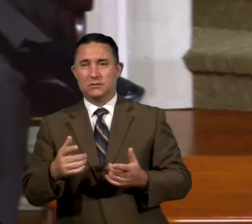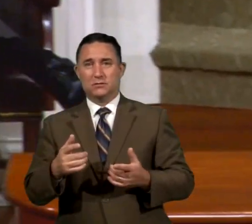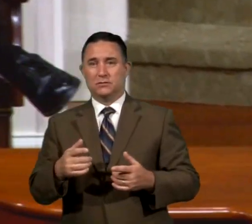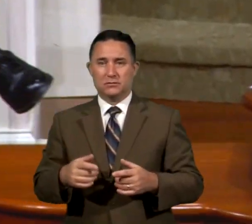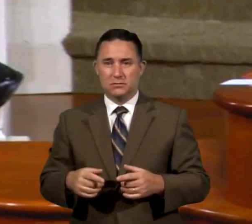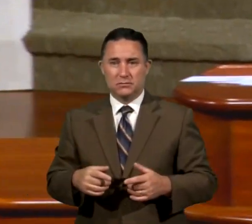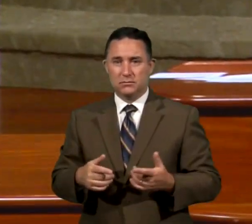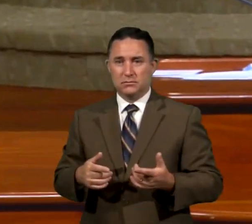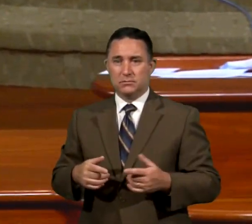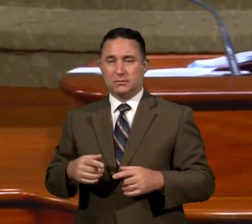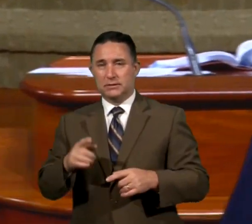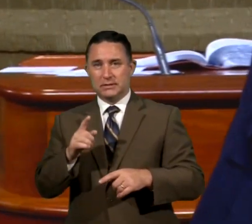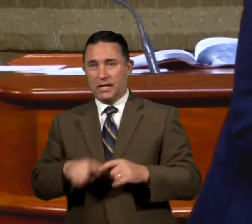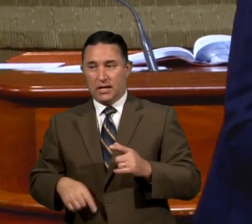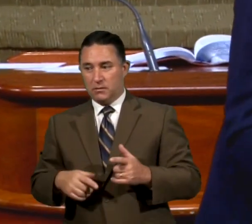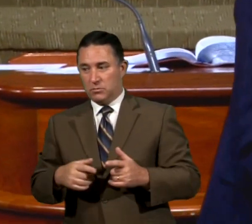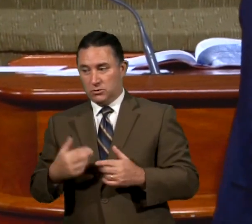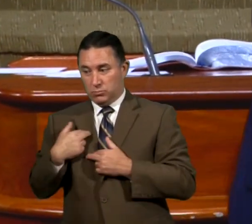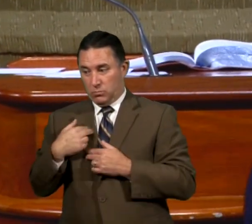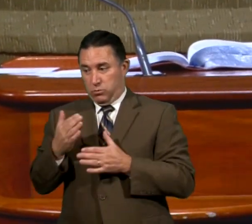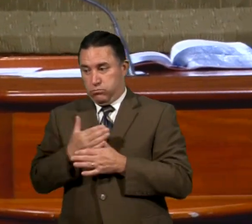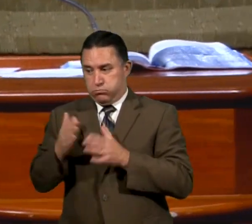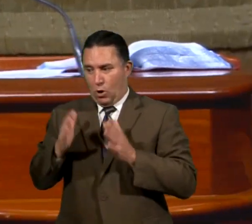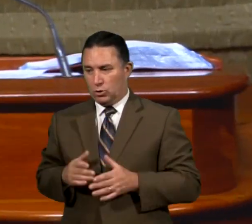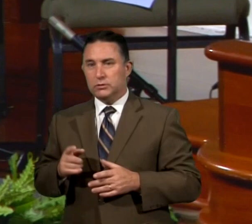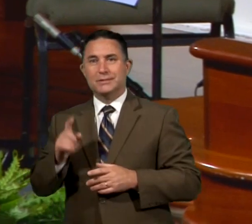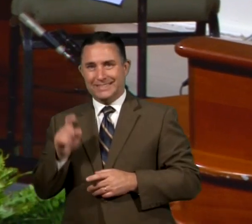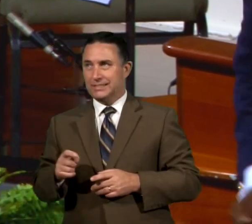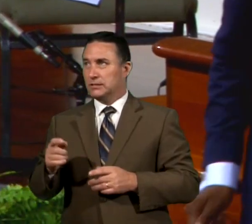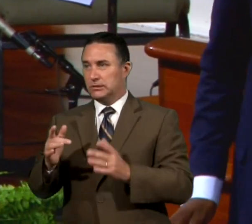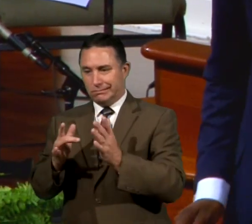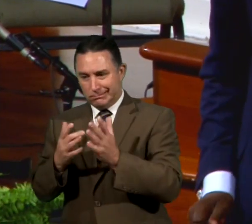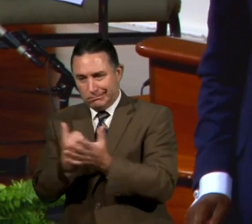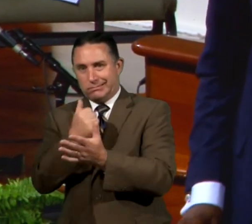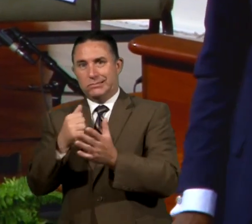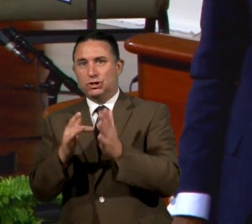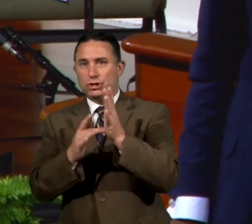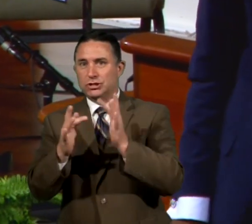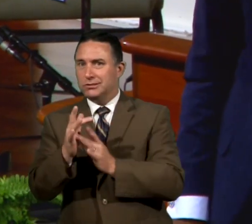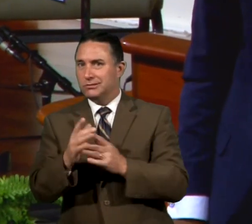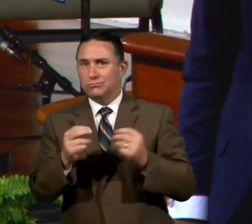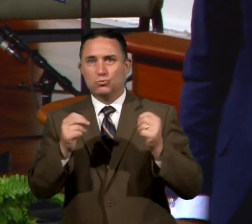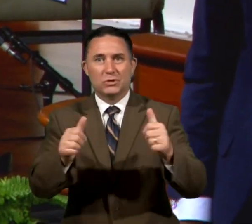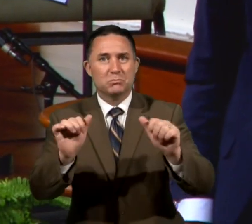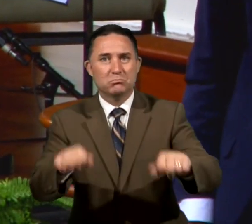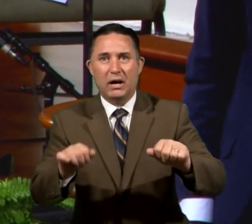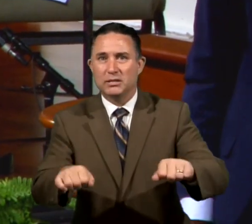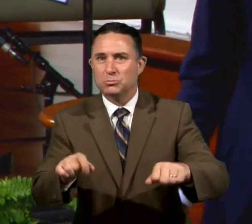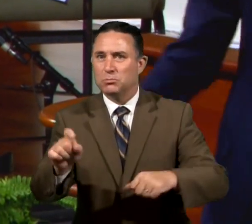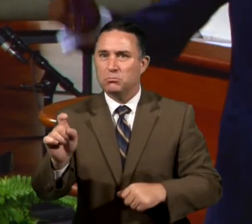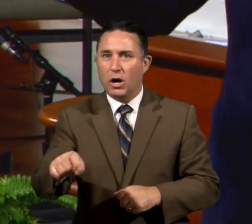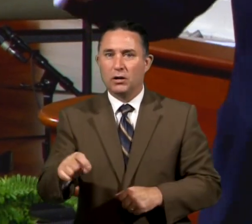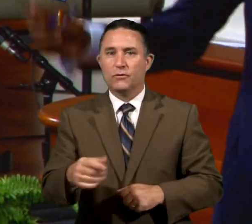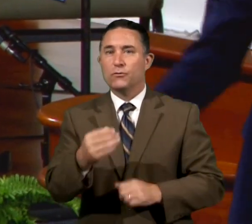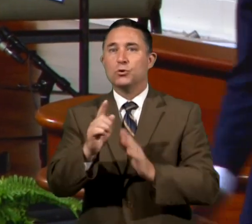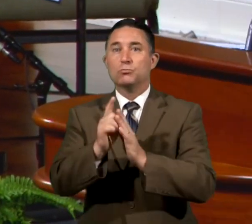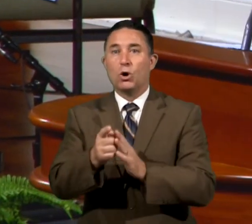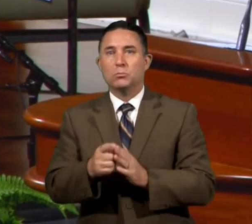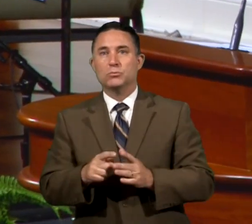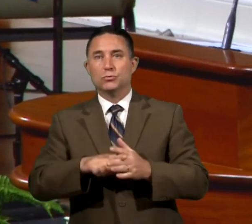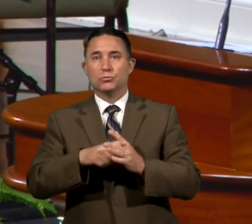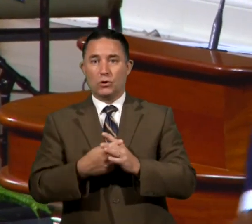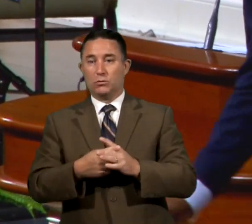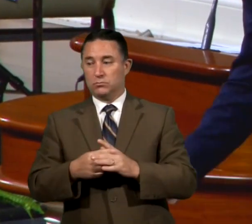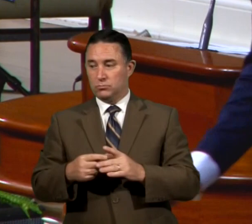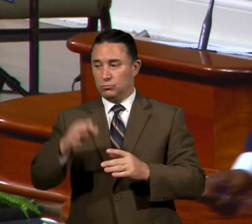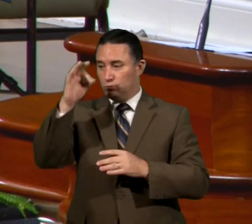accountability partner today if you're unsaved and say, man, you need to get to Jesus as quickly as possible? Amen. Right. Yes. In a few moments, there'll be